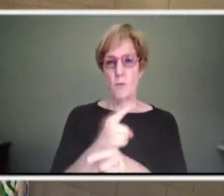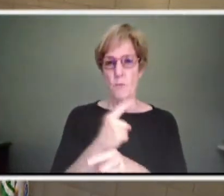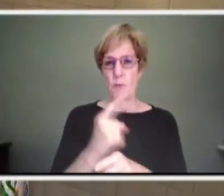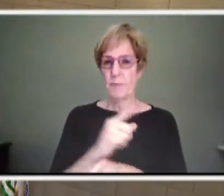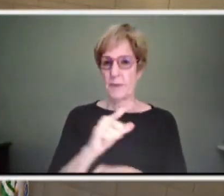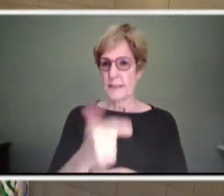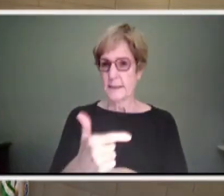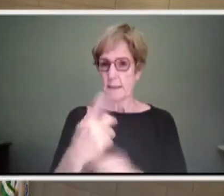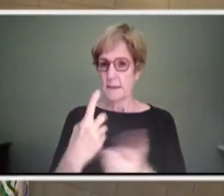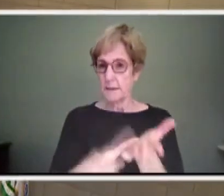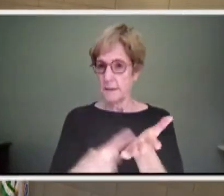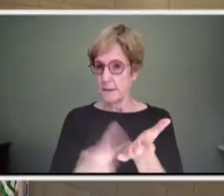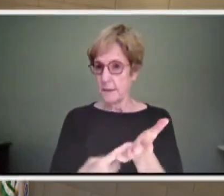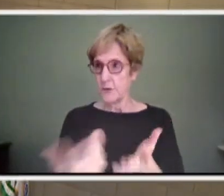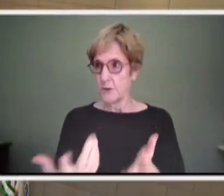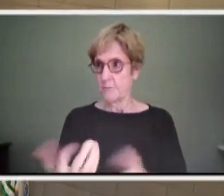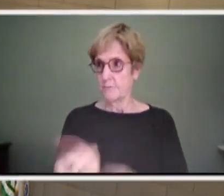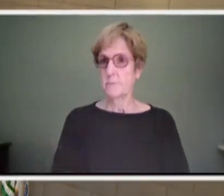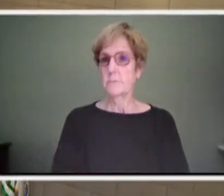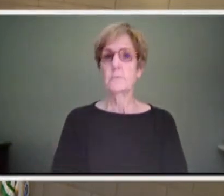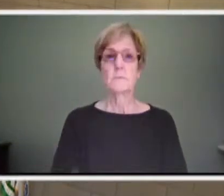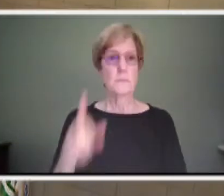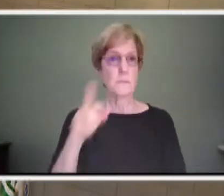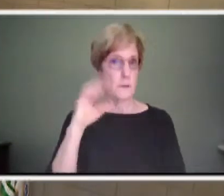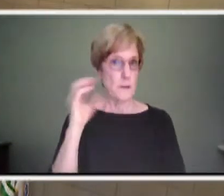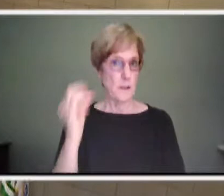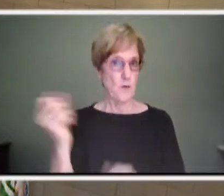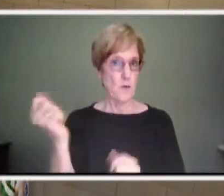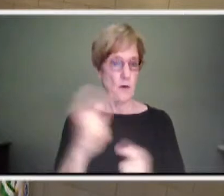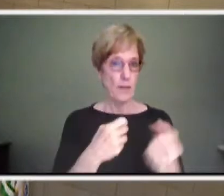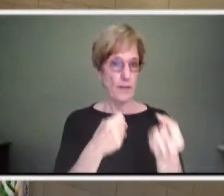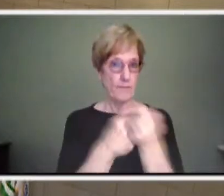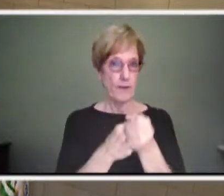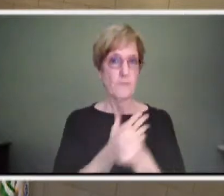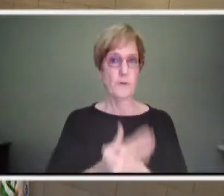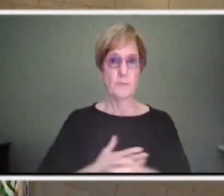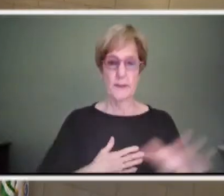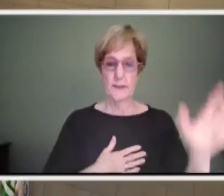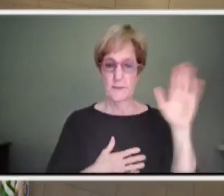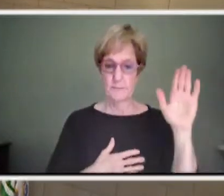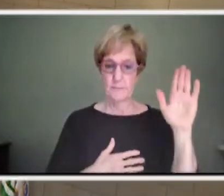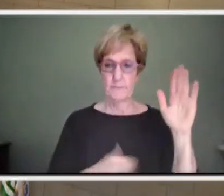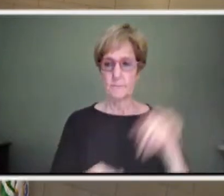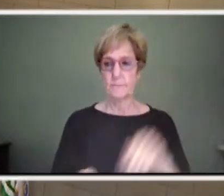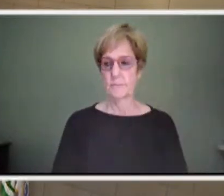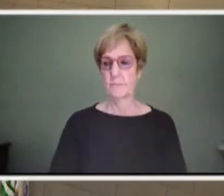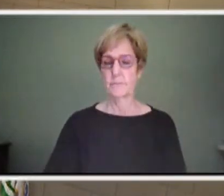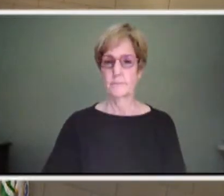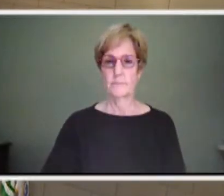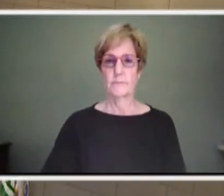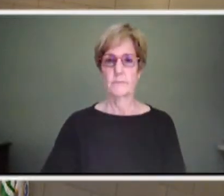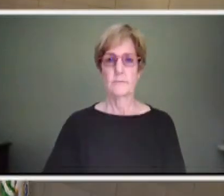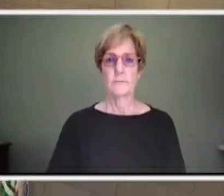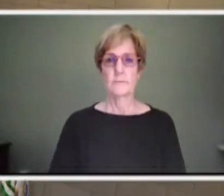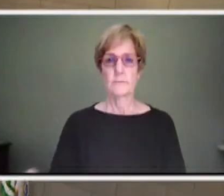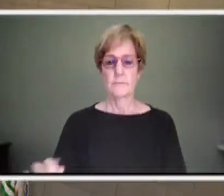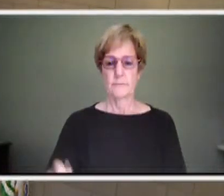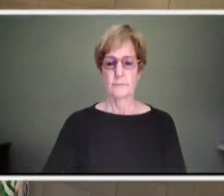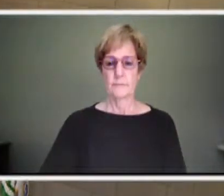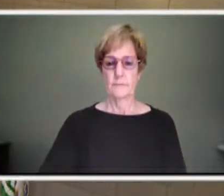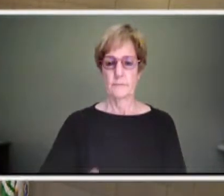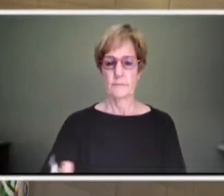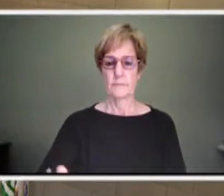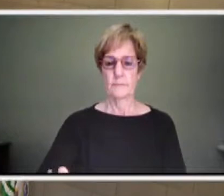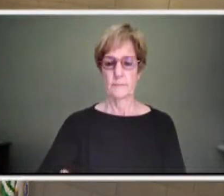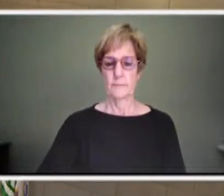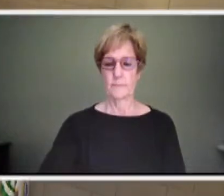discussion? Hearing none, all in favor of the petition, please raise your hand. That's unanimous. We'll move on